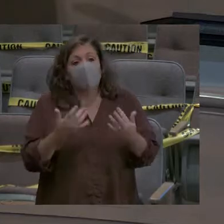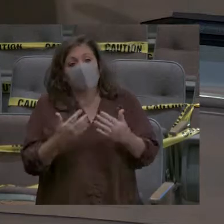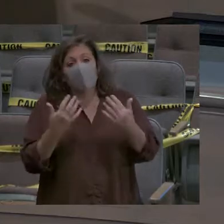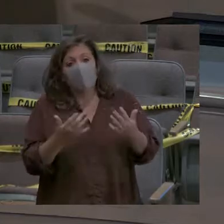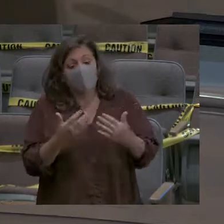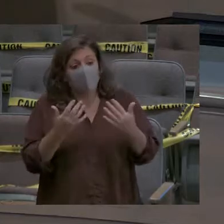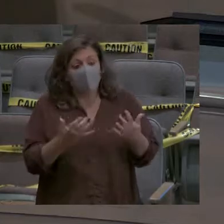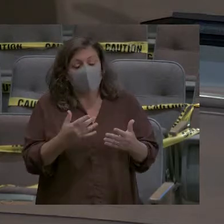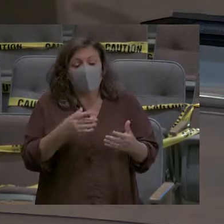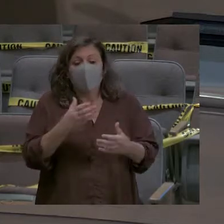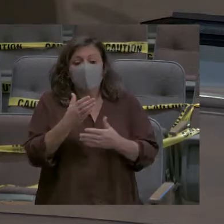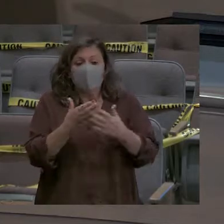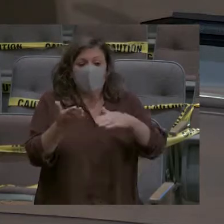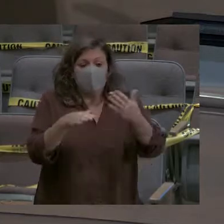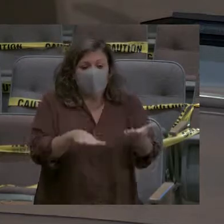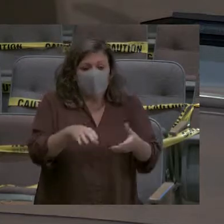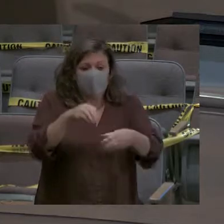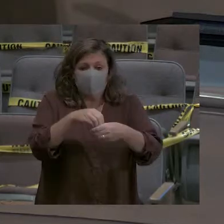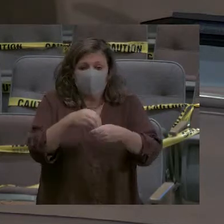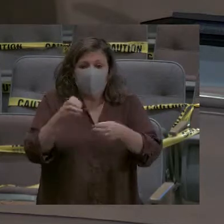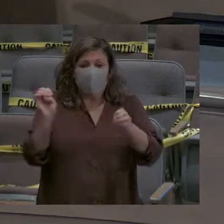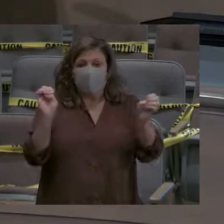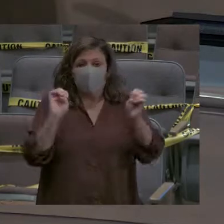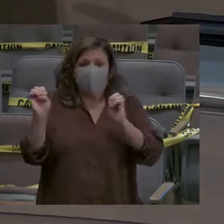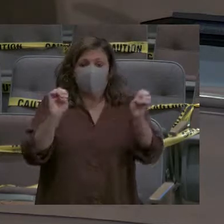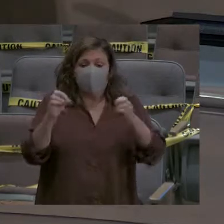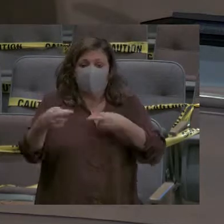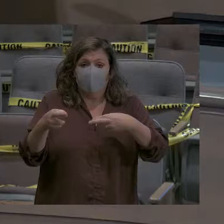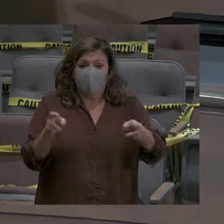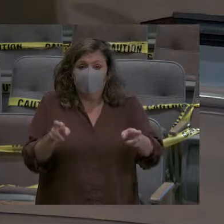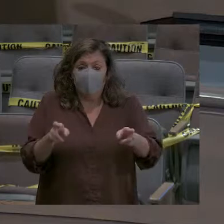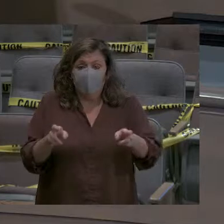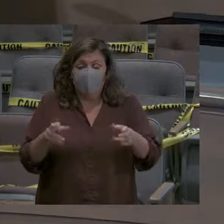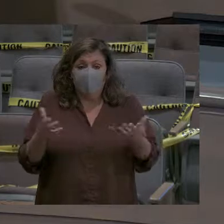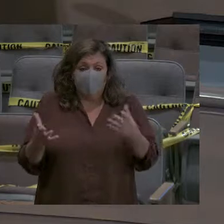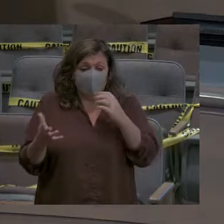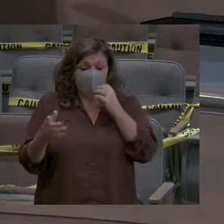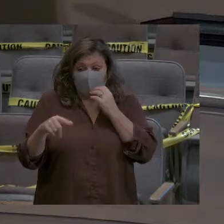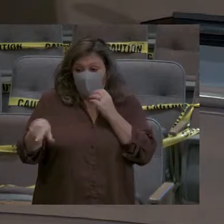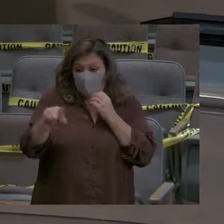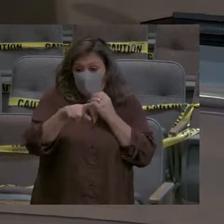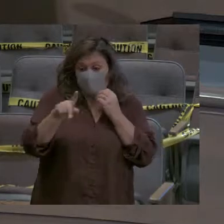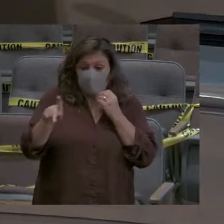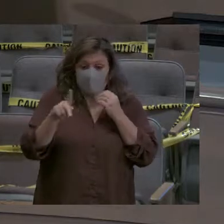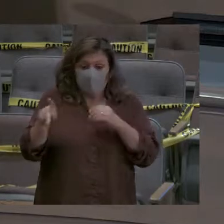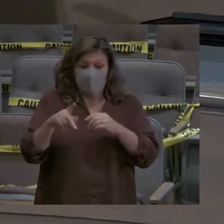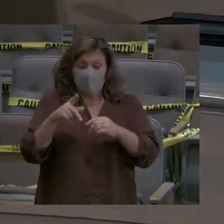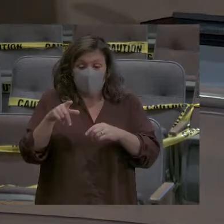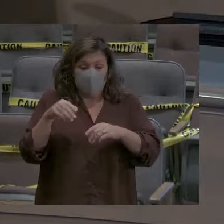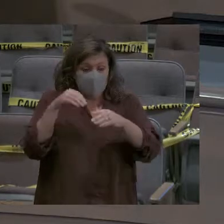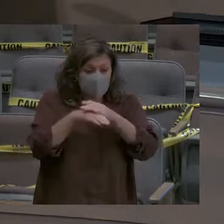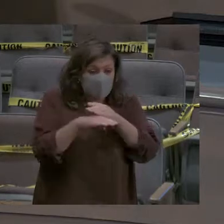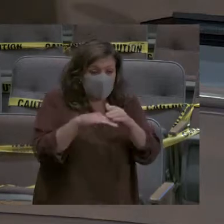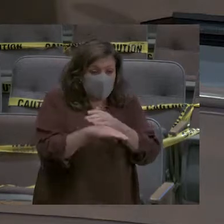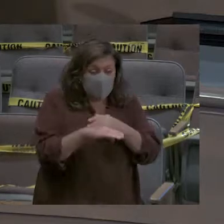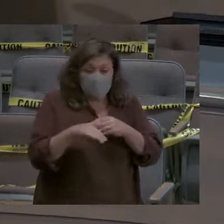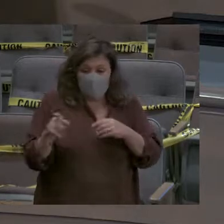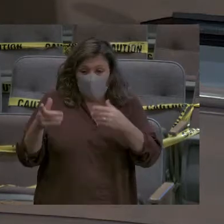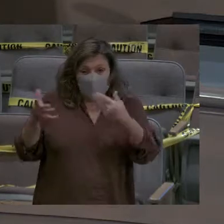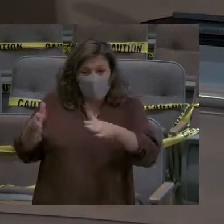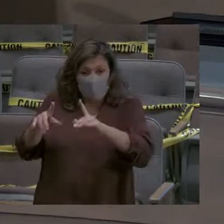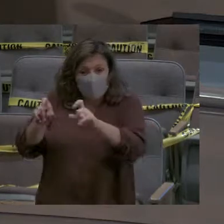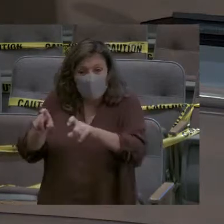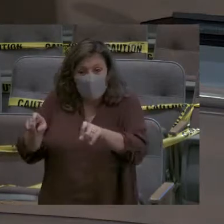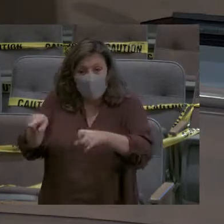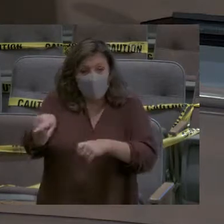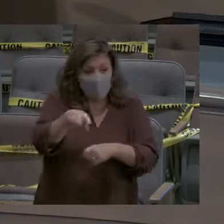person died in the emergency room, are they being tested for the coronavirus? Because I think that's something that this community